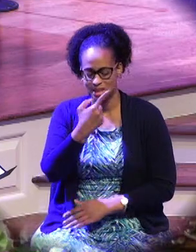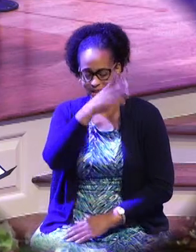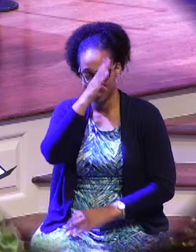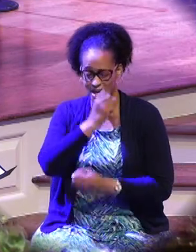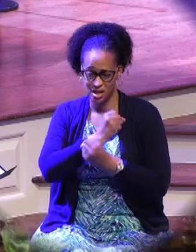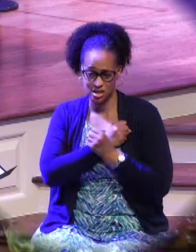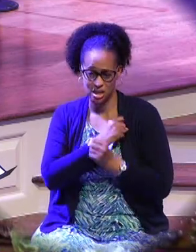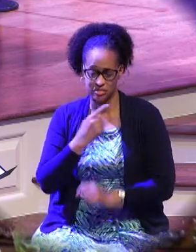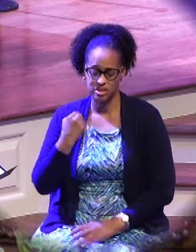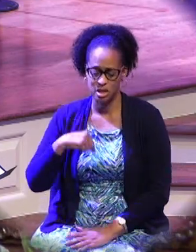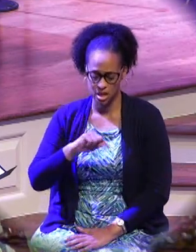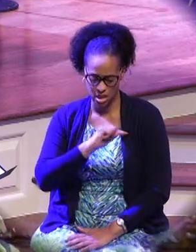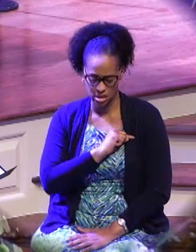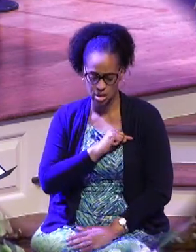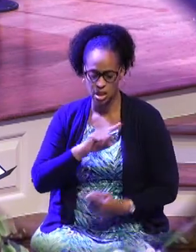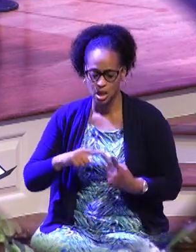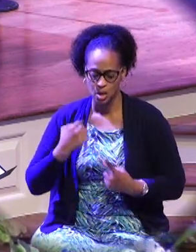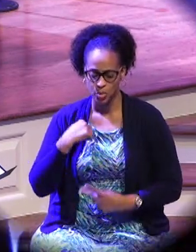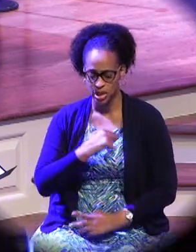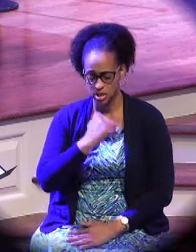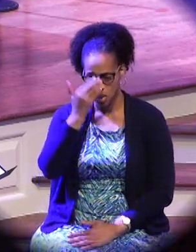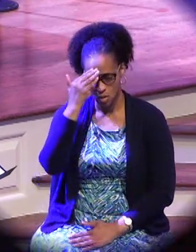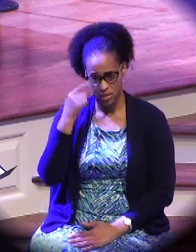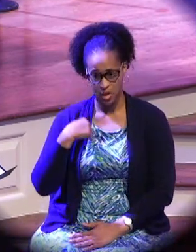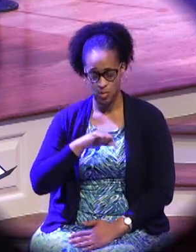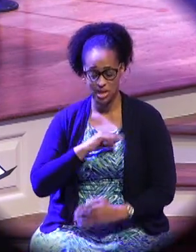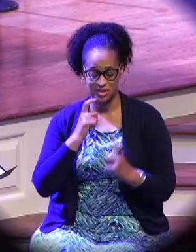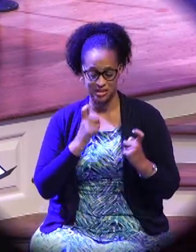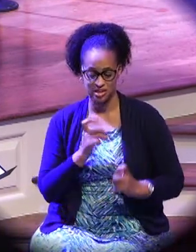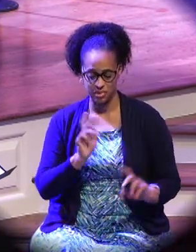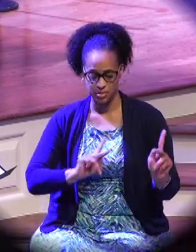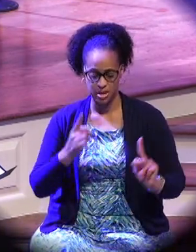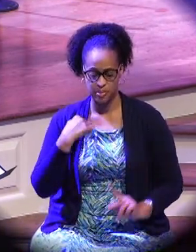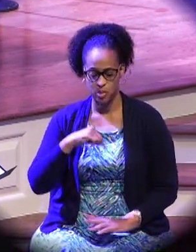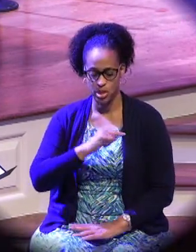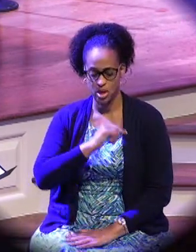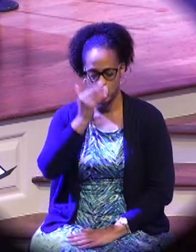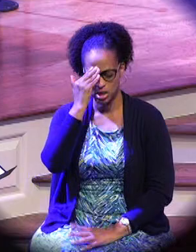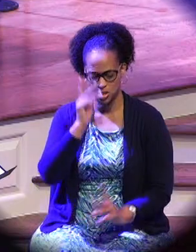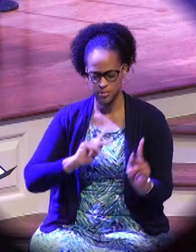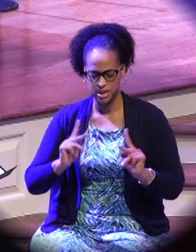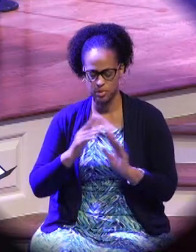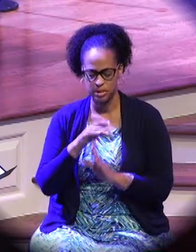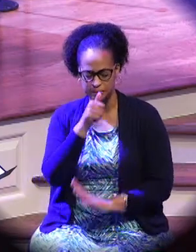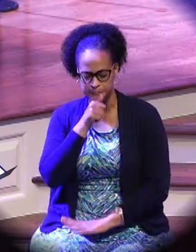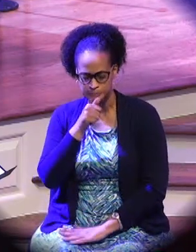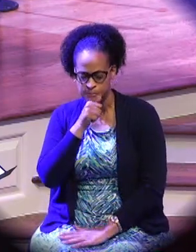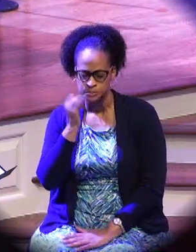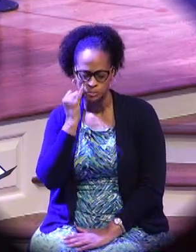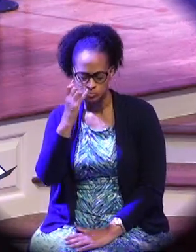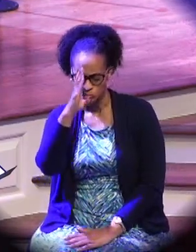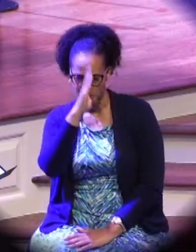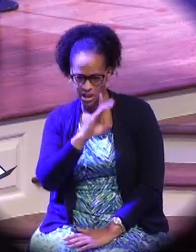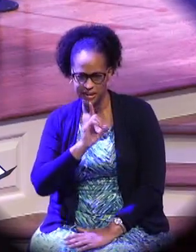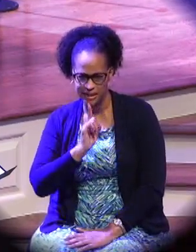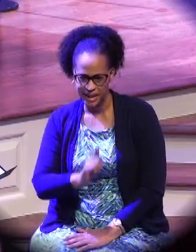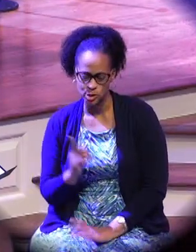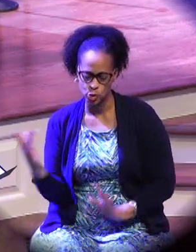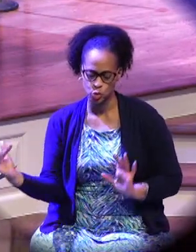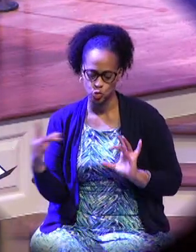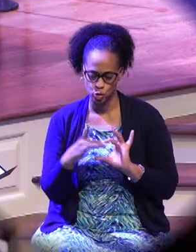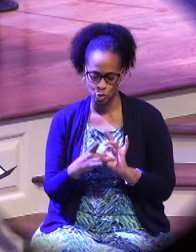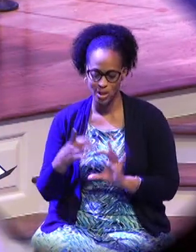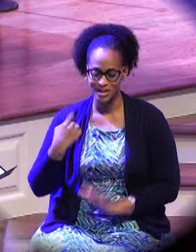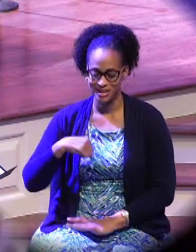loves us, and that we know that we are sinful people, and that we know that we are people who suffer, if God is actually going to join